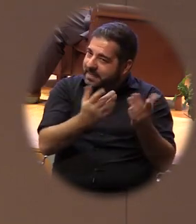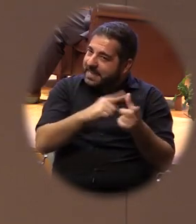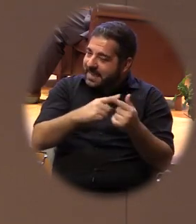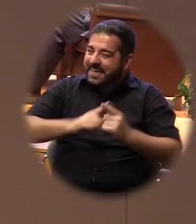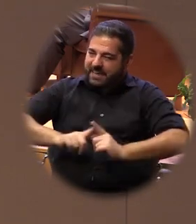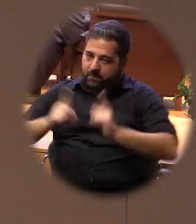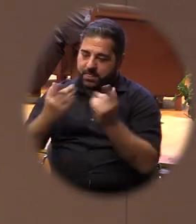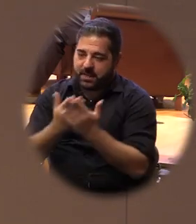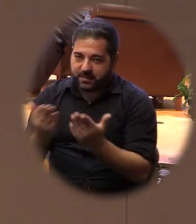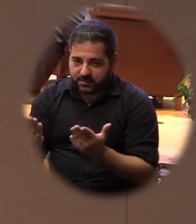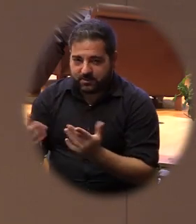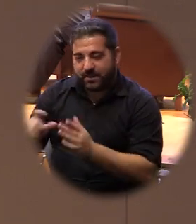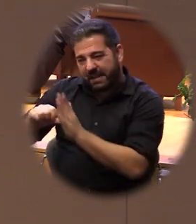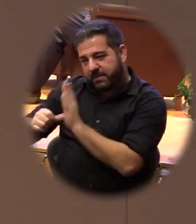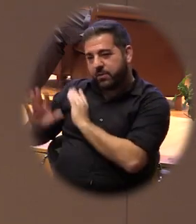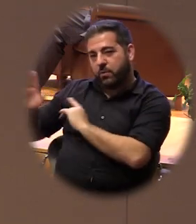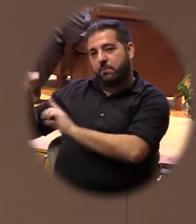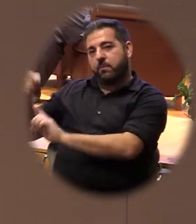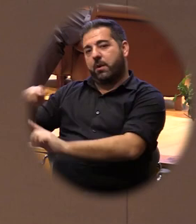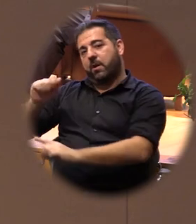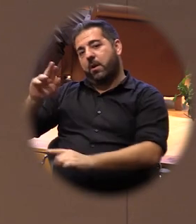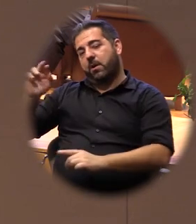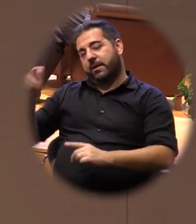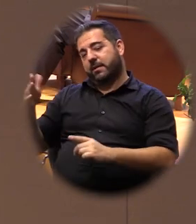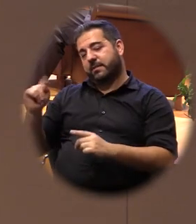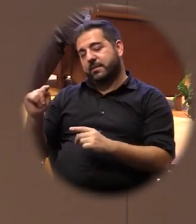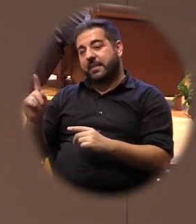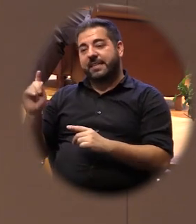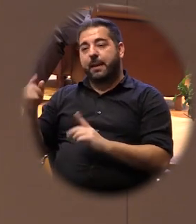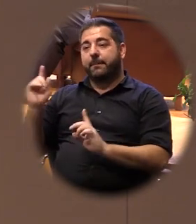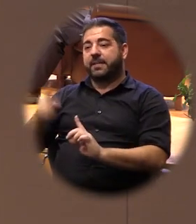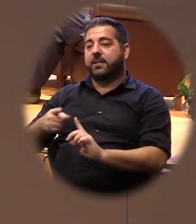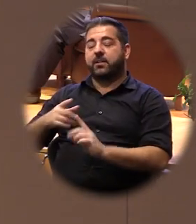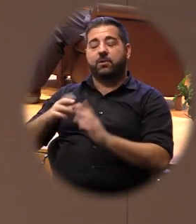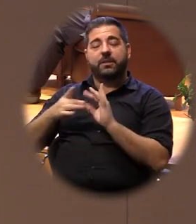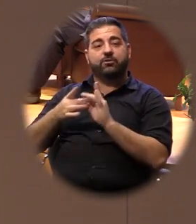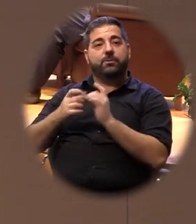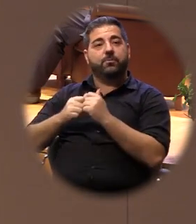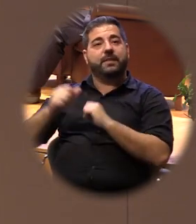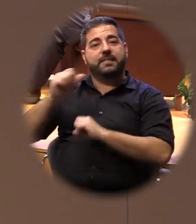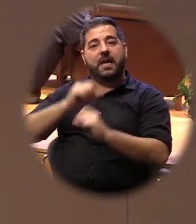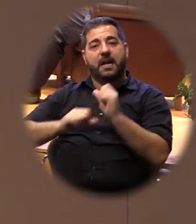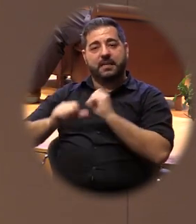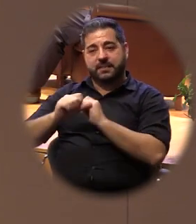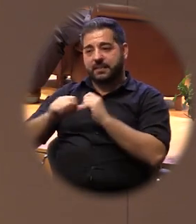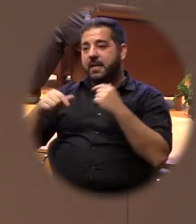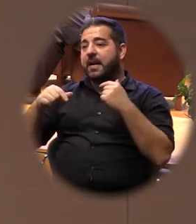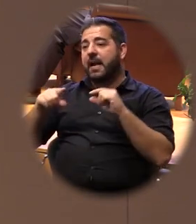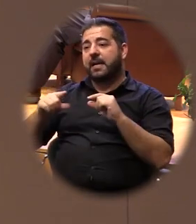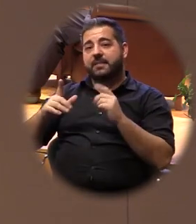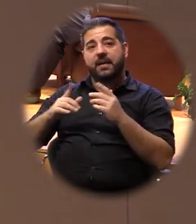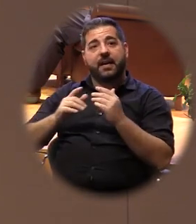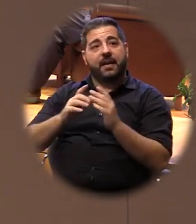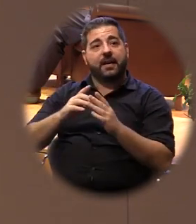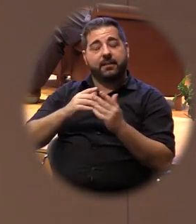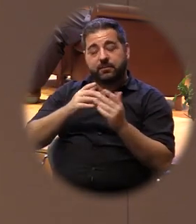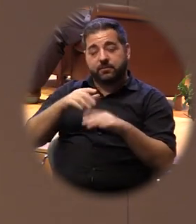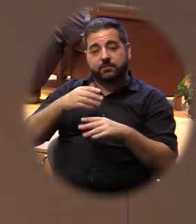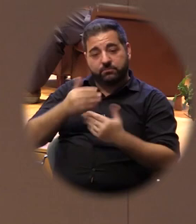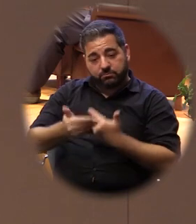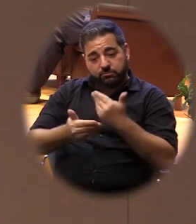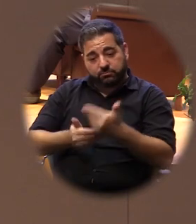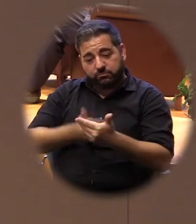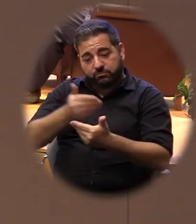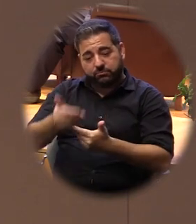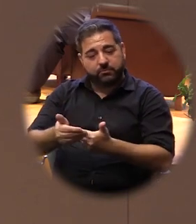to August, to your point, that particular relationship to science as an iterative process doesn't seem to be a